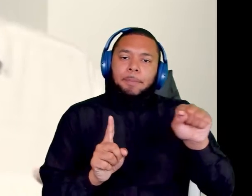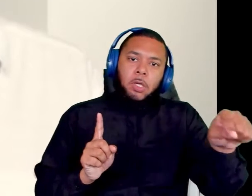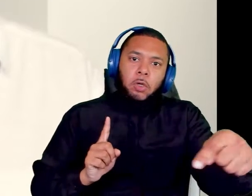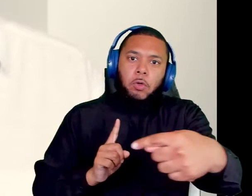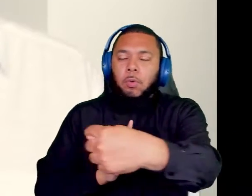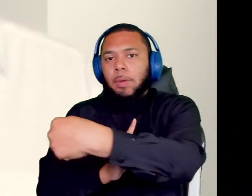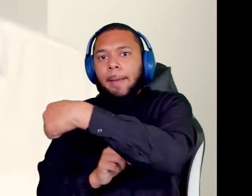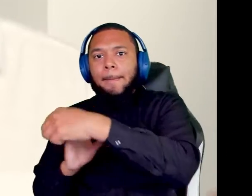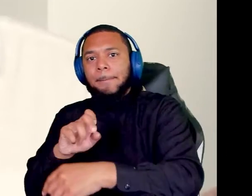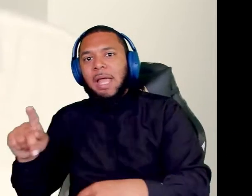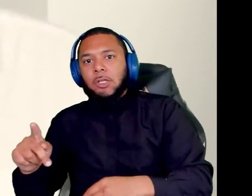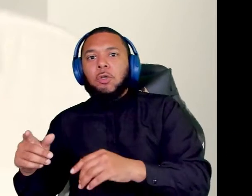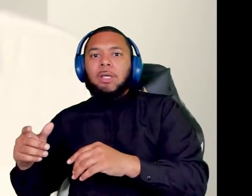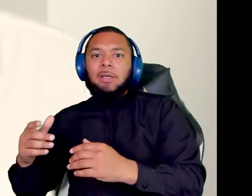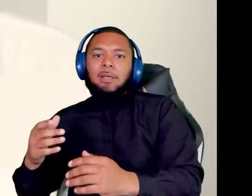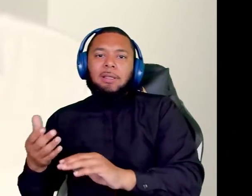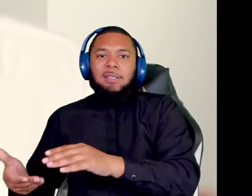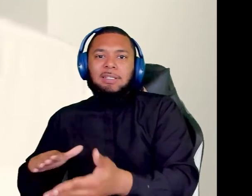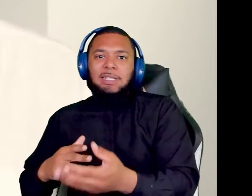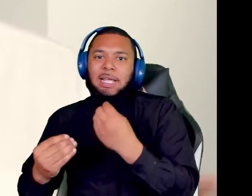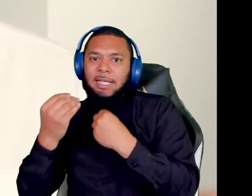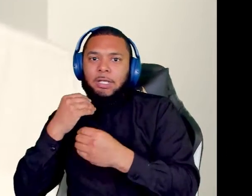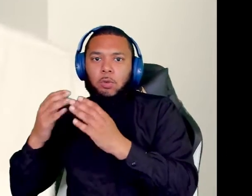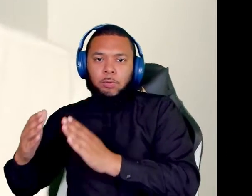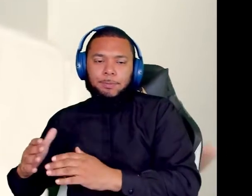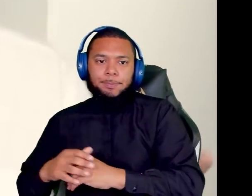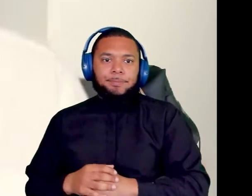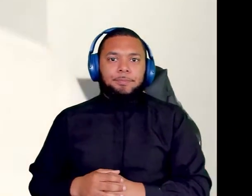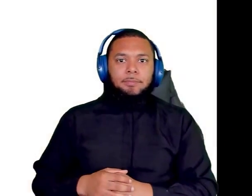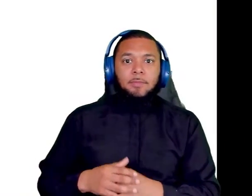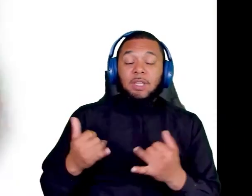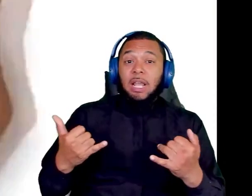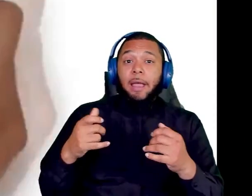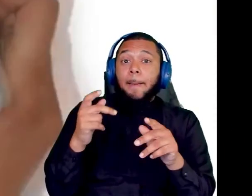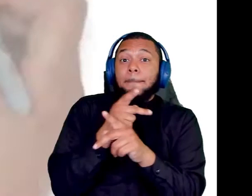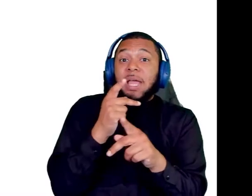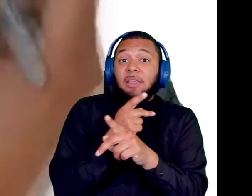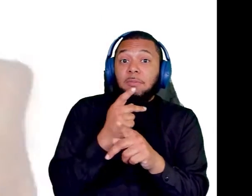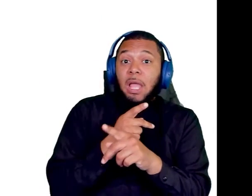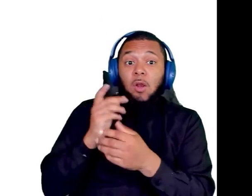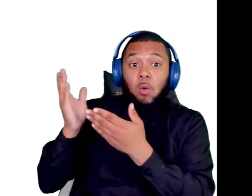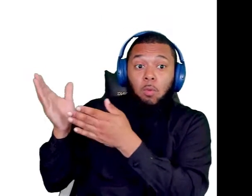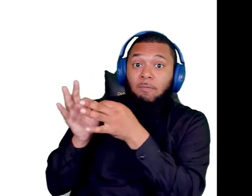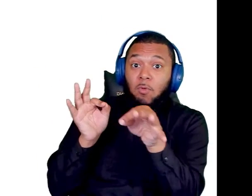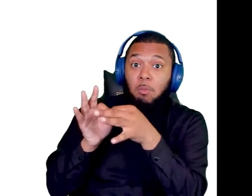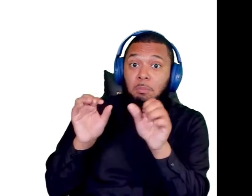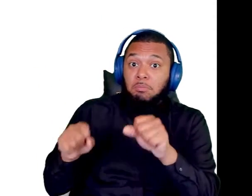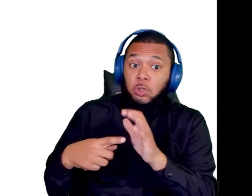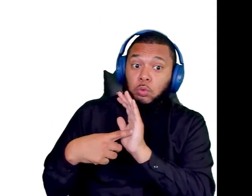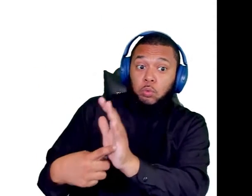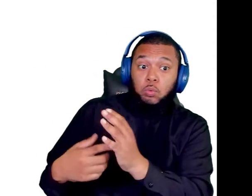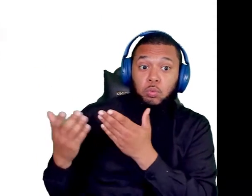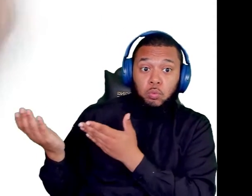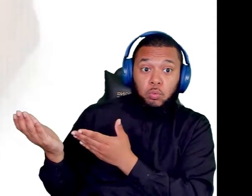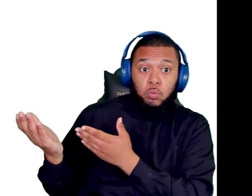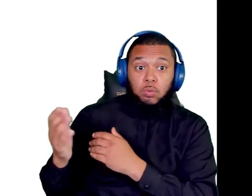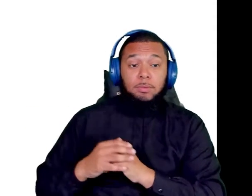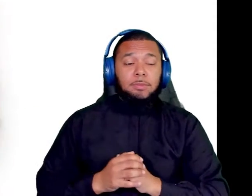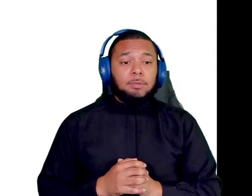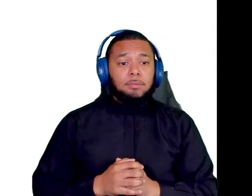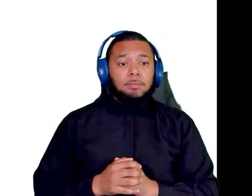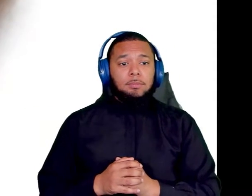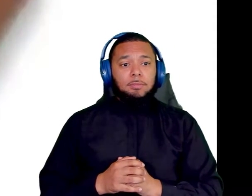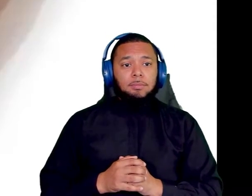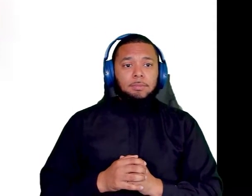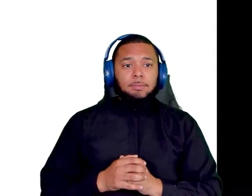of I don't know, a mathematical model, I don't know, a diagram form, and then we could just do it like this: